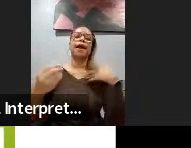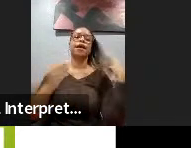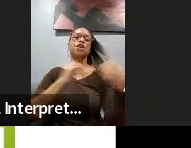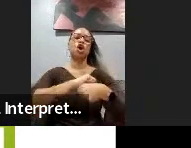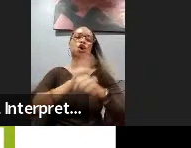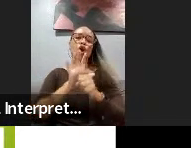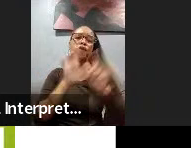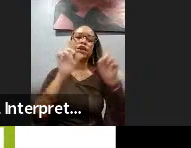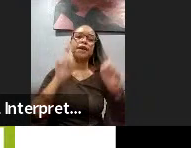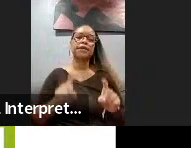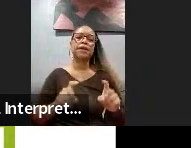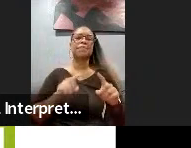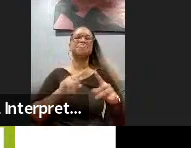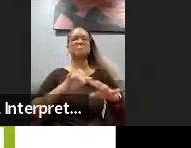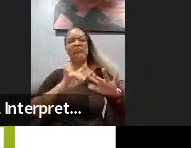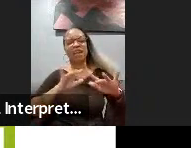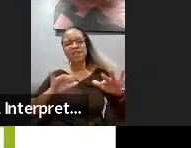cetera.